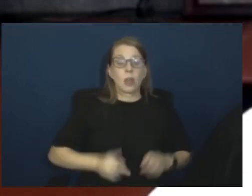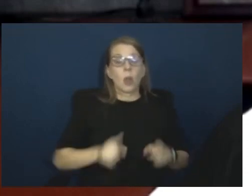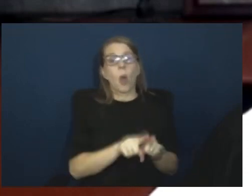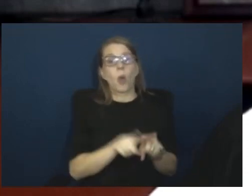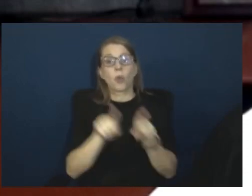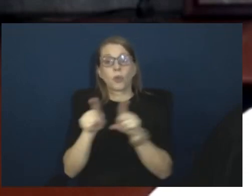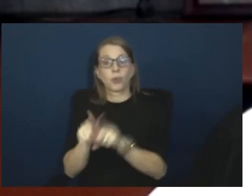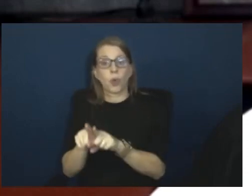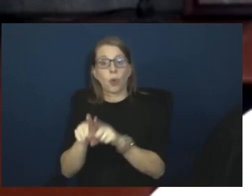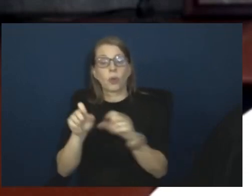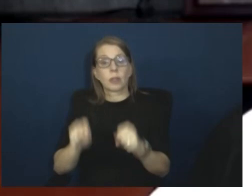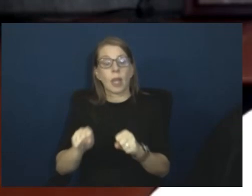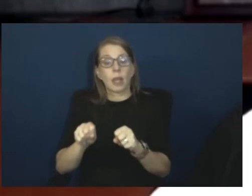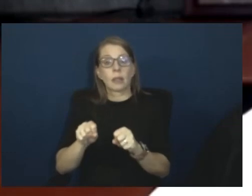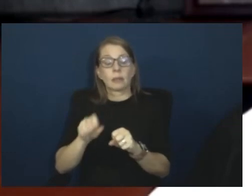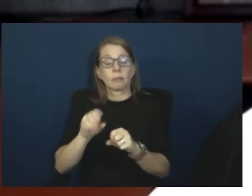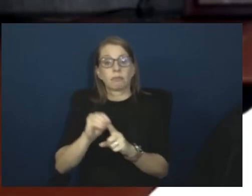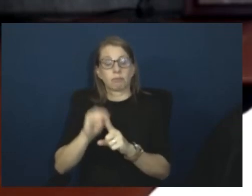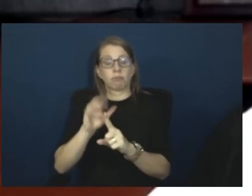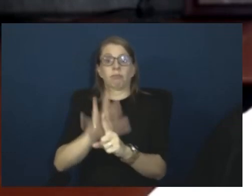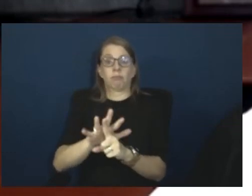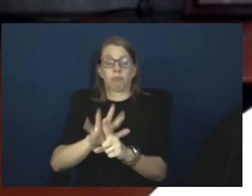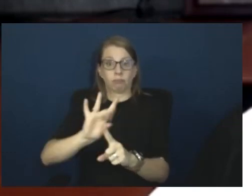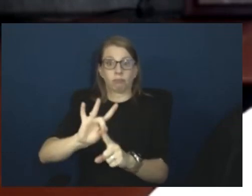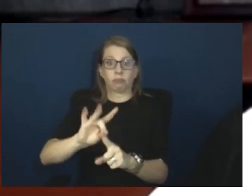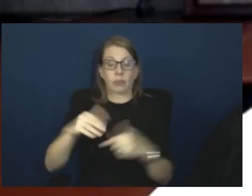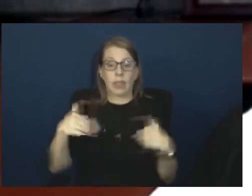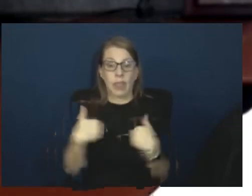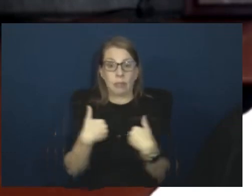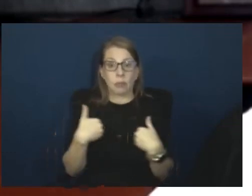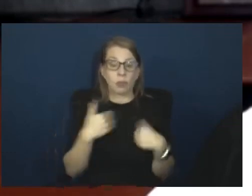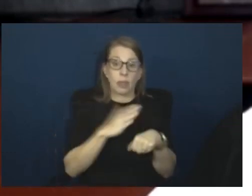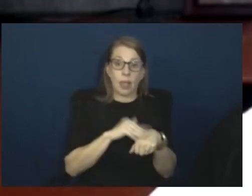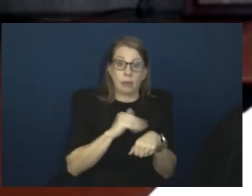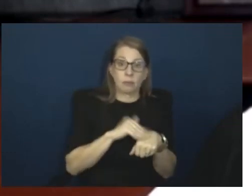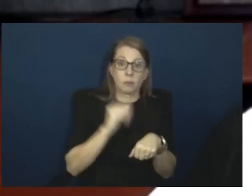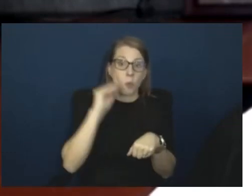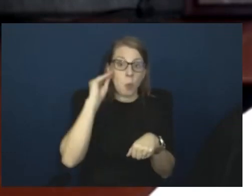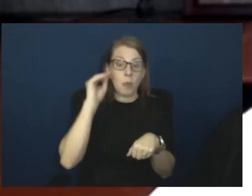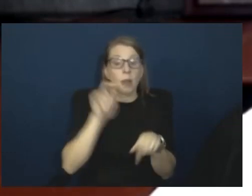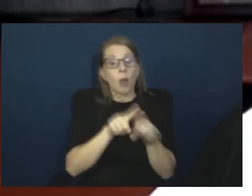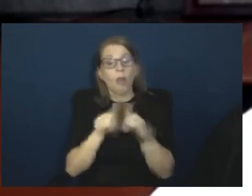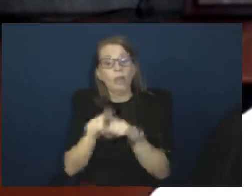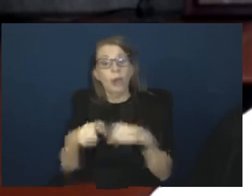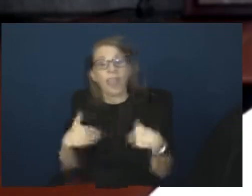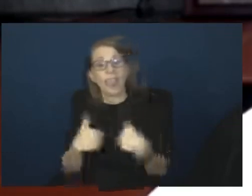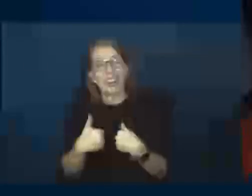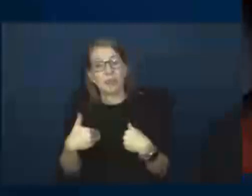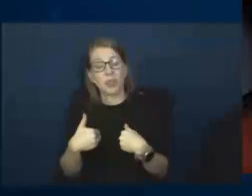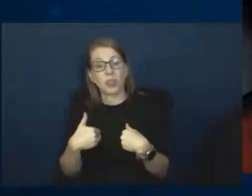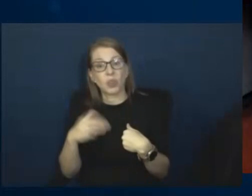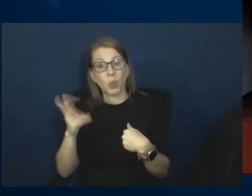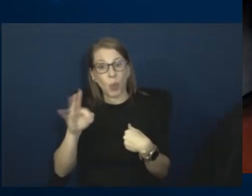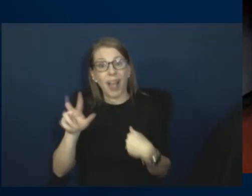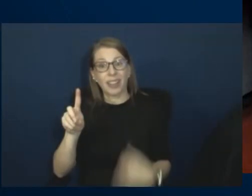also can infect animals, and not only domestic animals, but also animals in the wild.